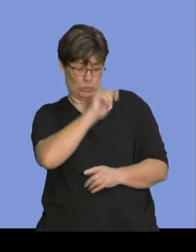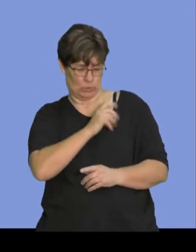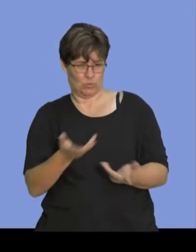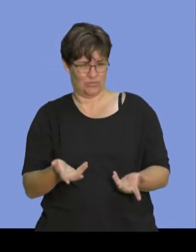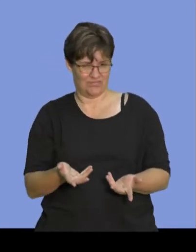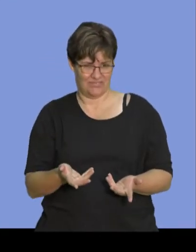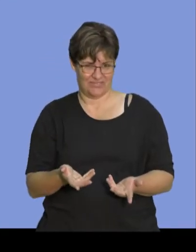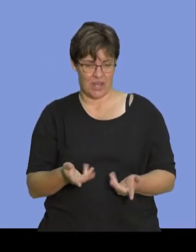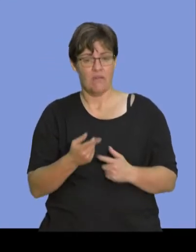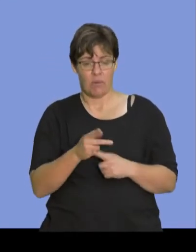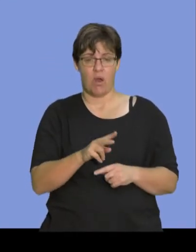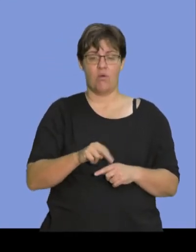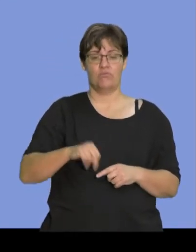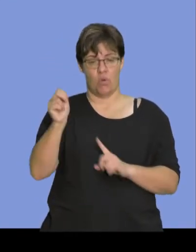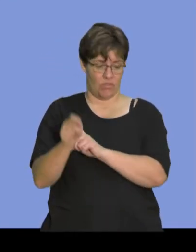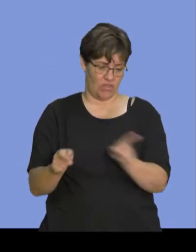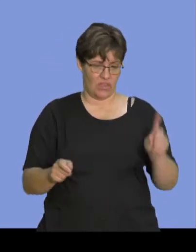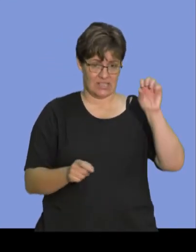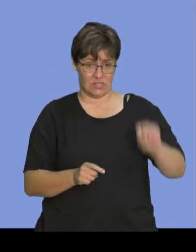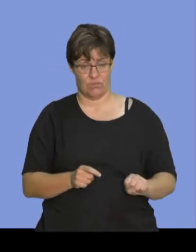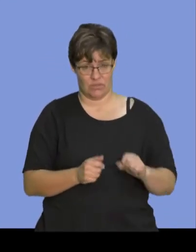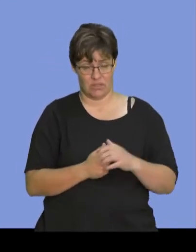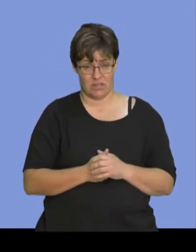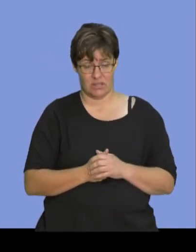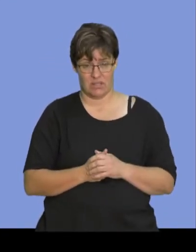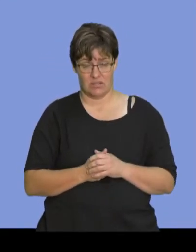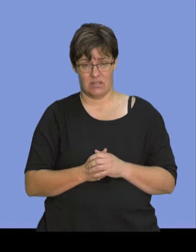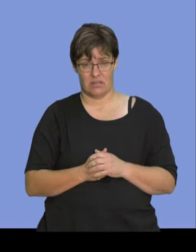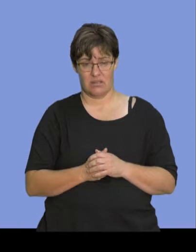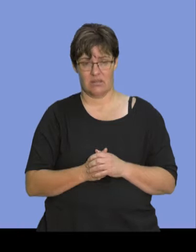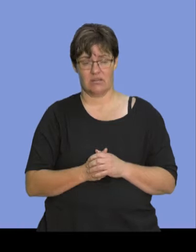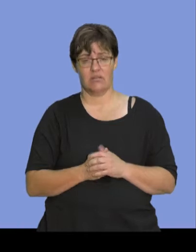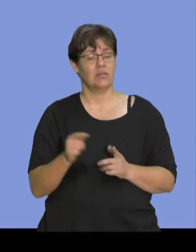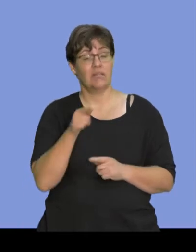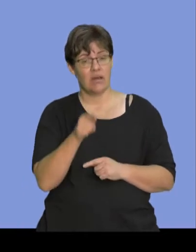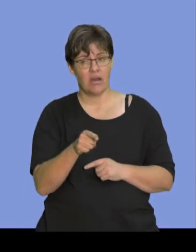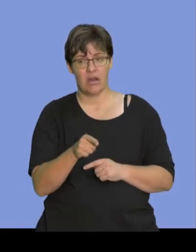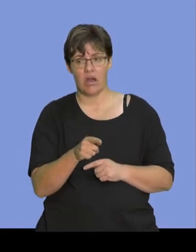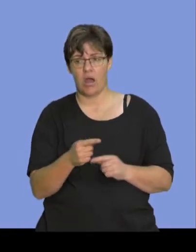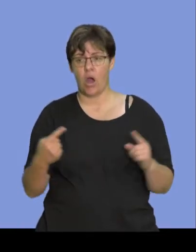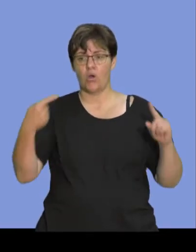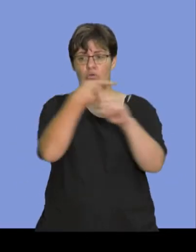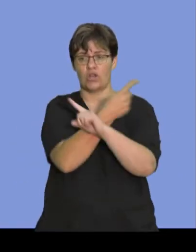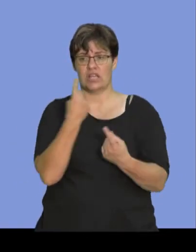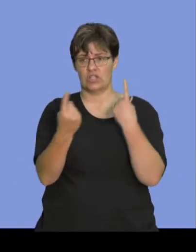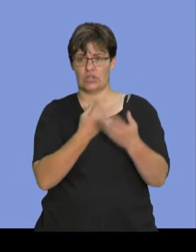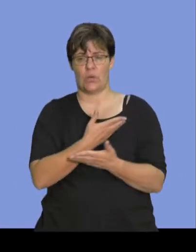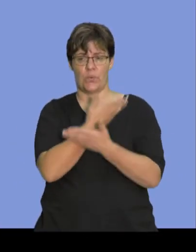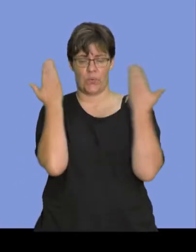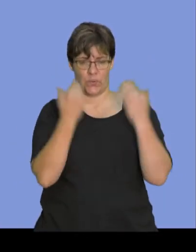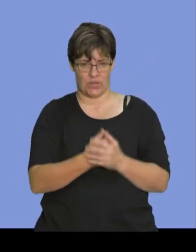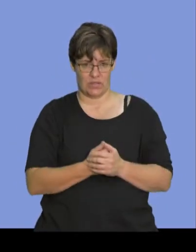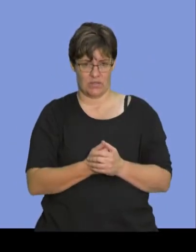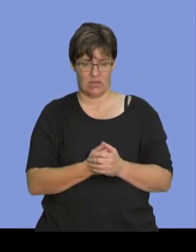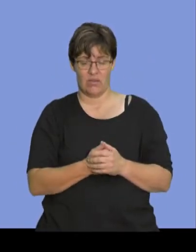actually imaginary. Okay, they are from north to south in terms of direction, and these lines, they actually do not